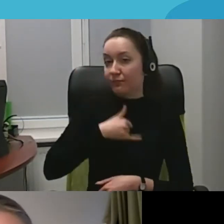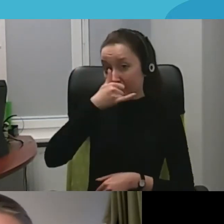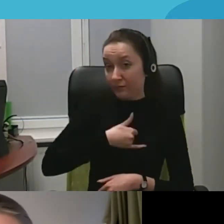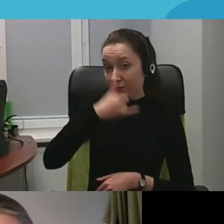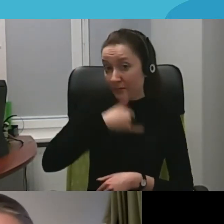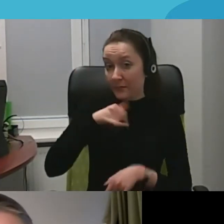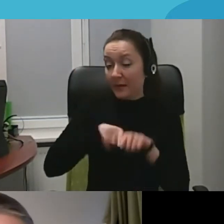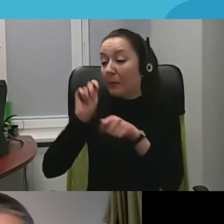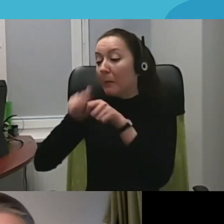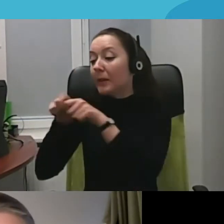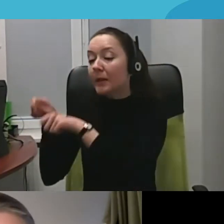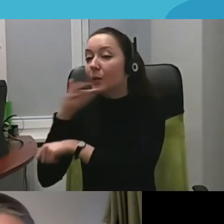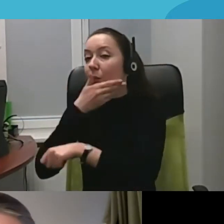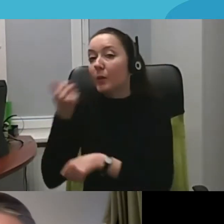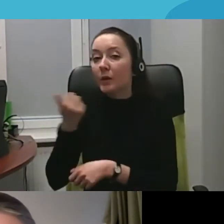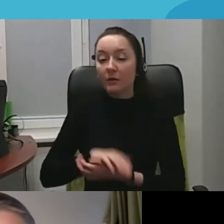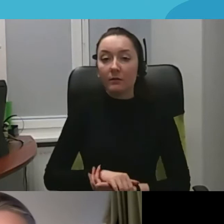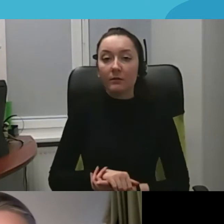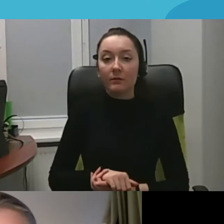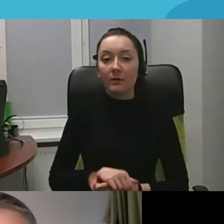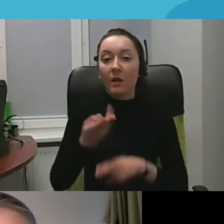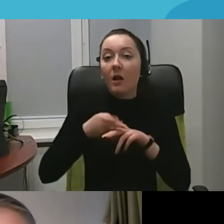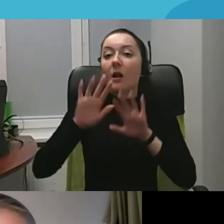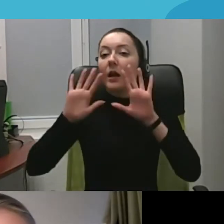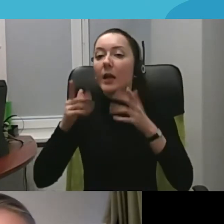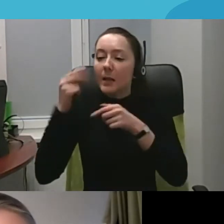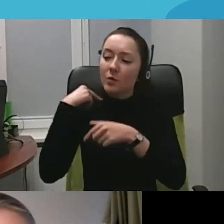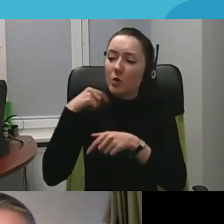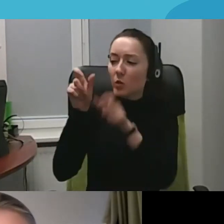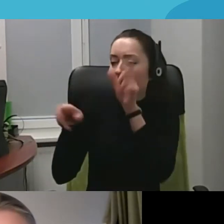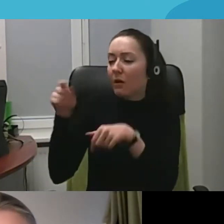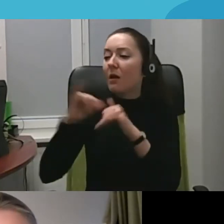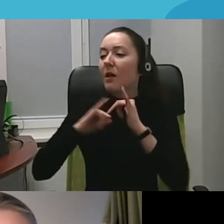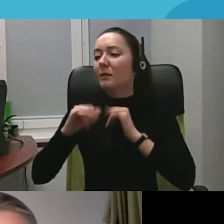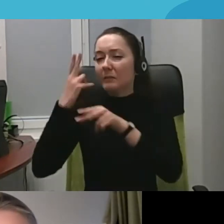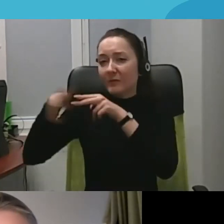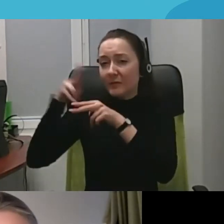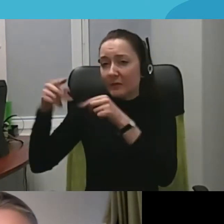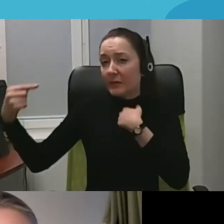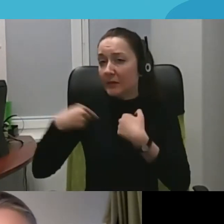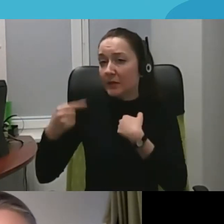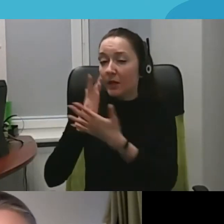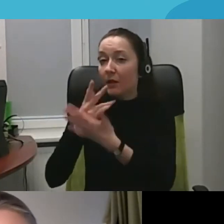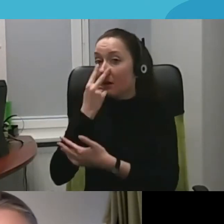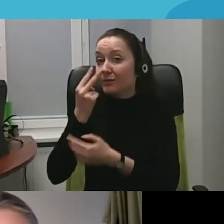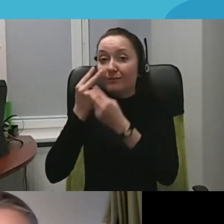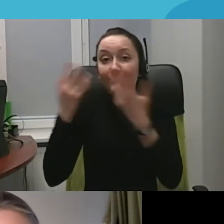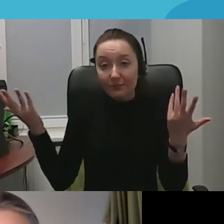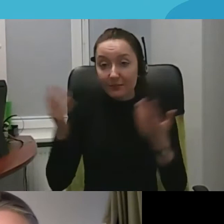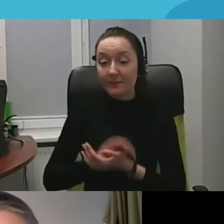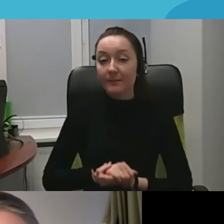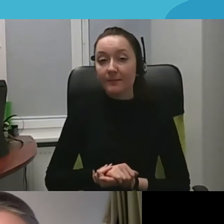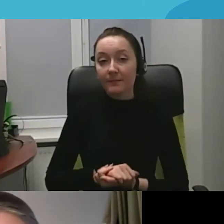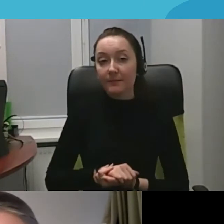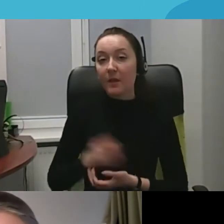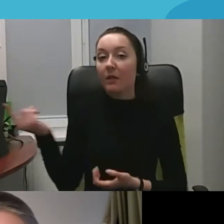treatment in prisons, notably. And I look forward to somebody from the international community being